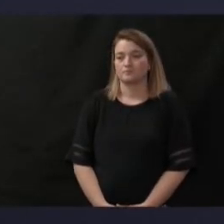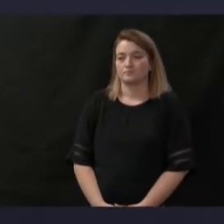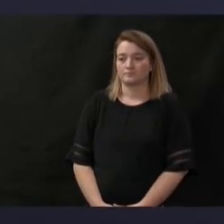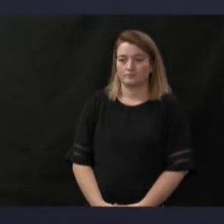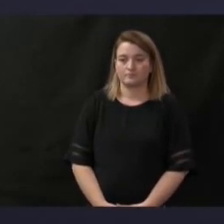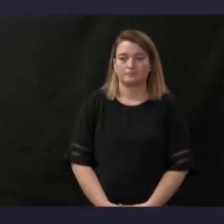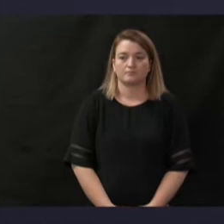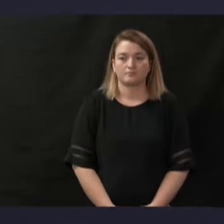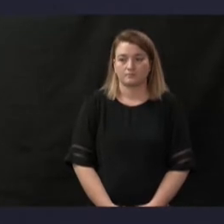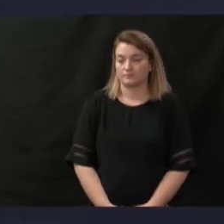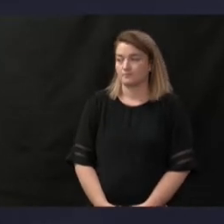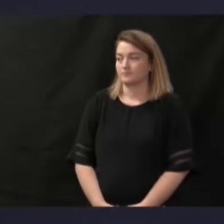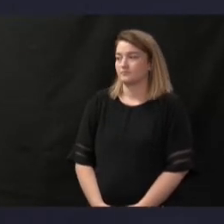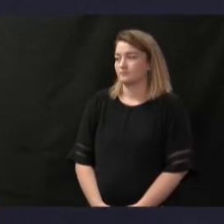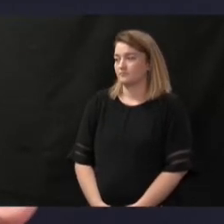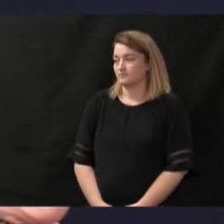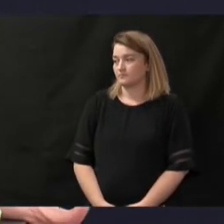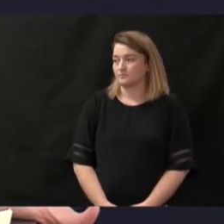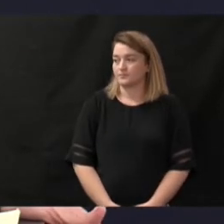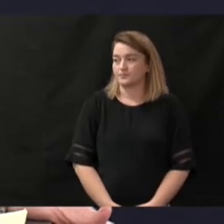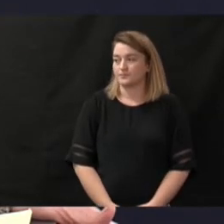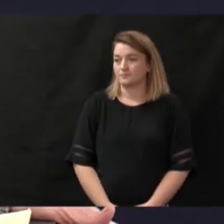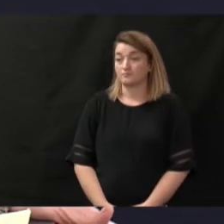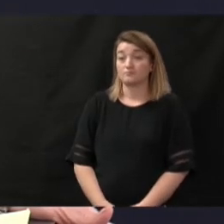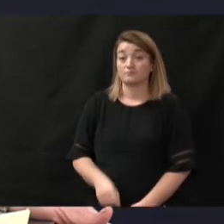Okay, just to show you